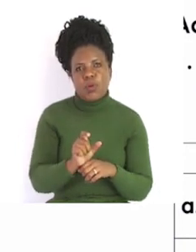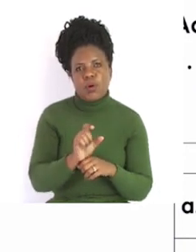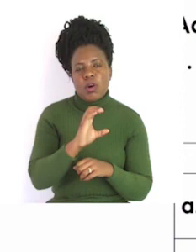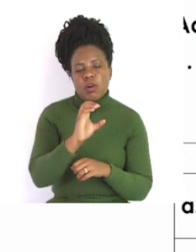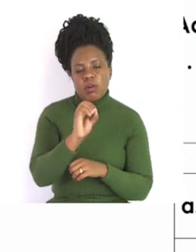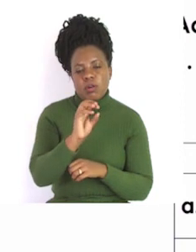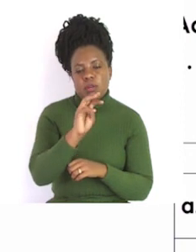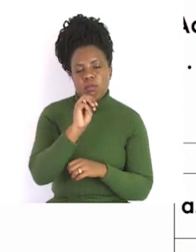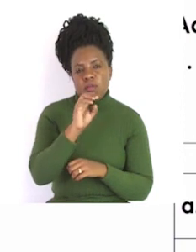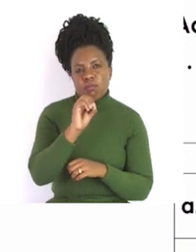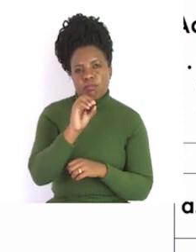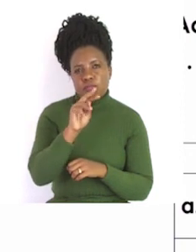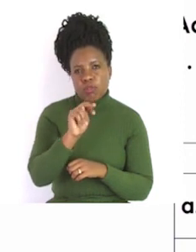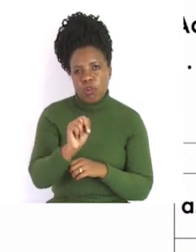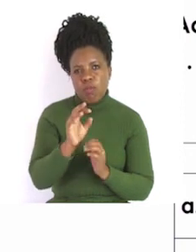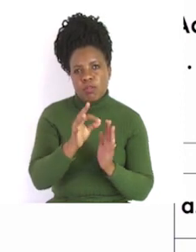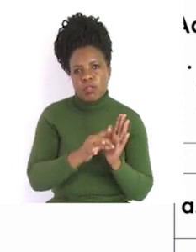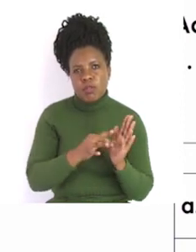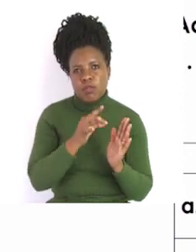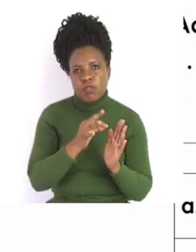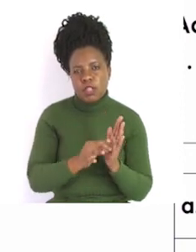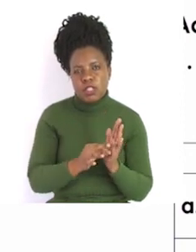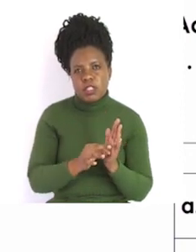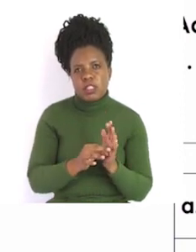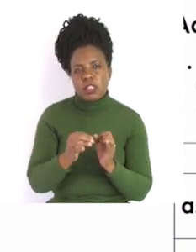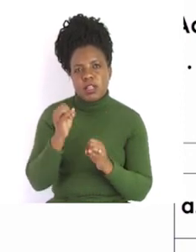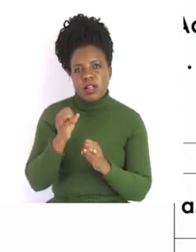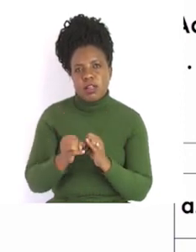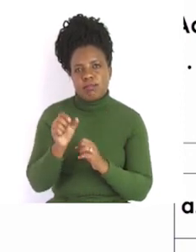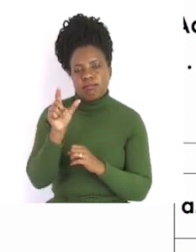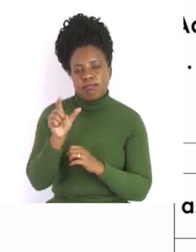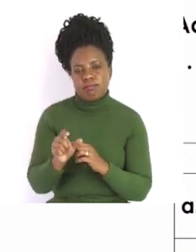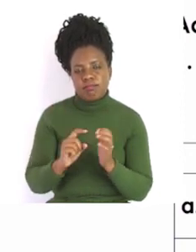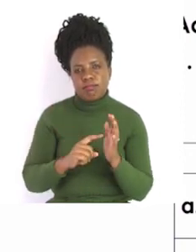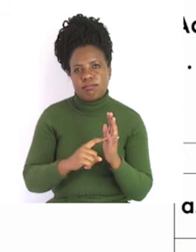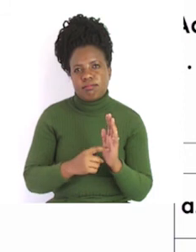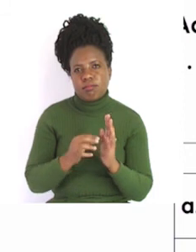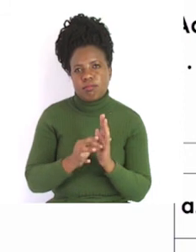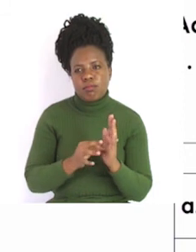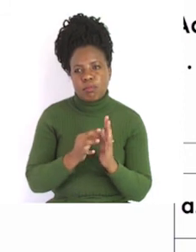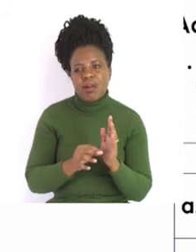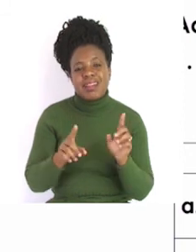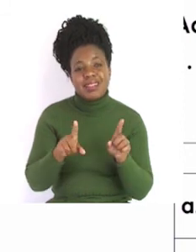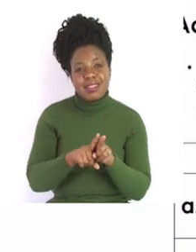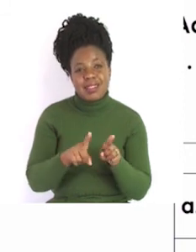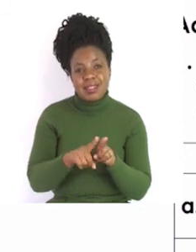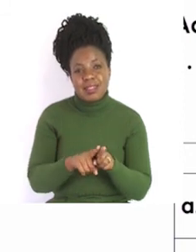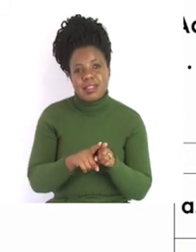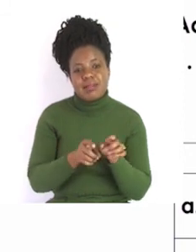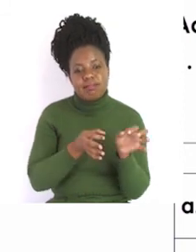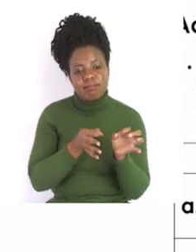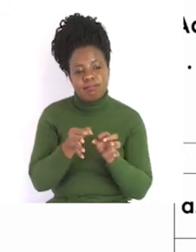In other words, the same way how I just did it for you now. All right? The last example that I gave you,